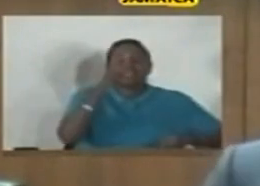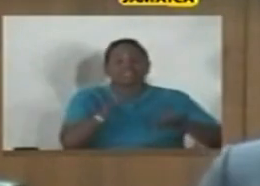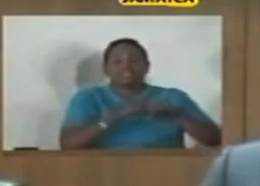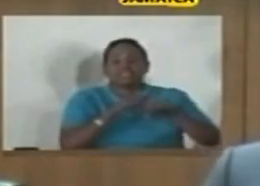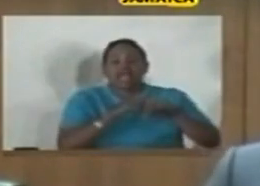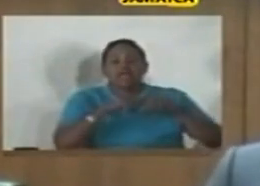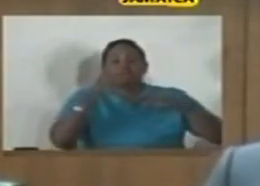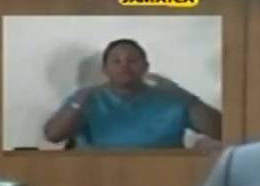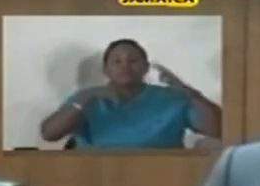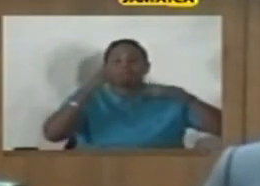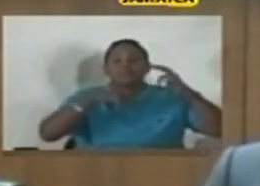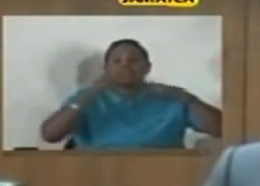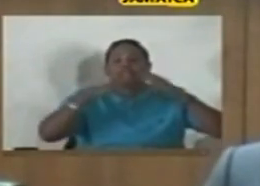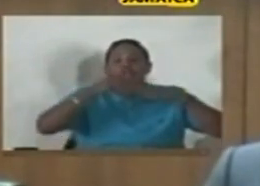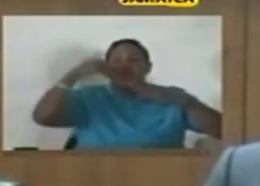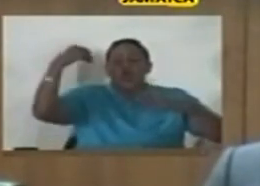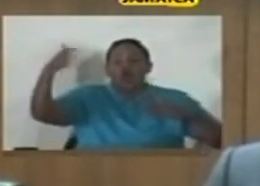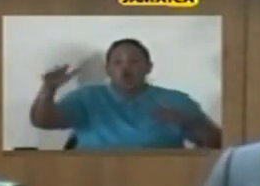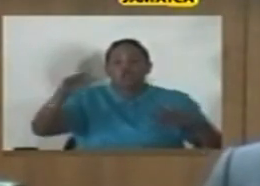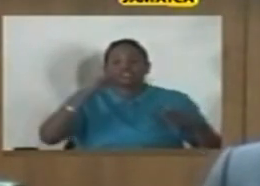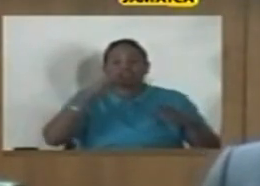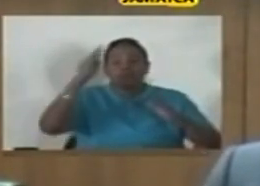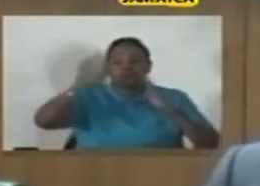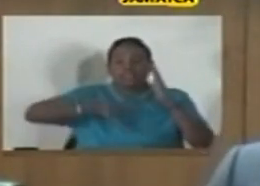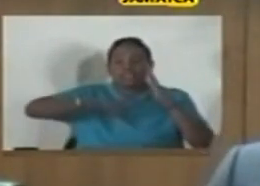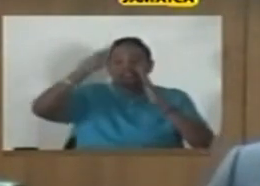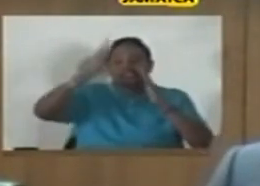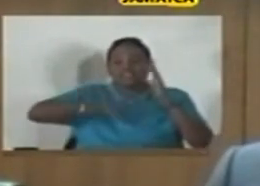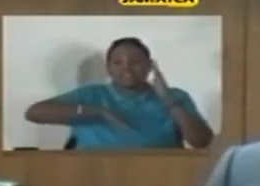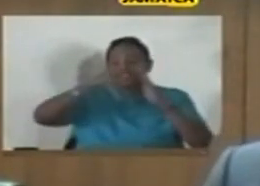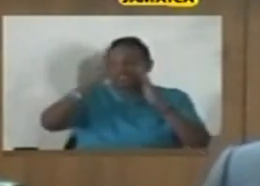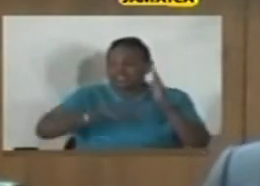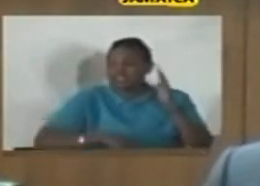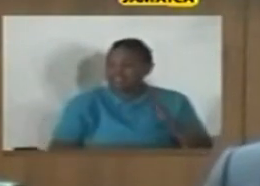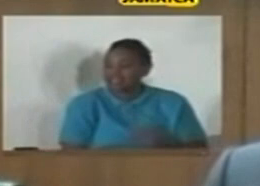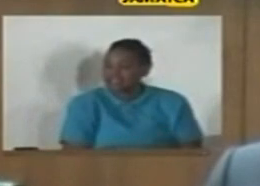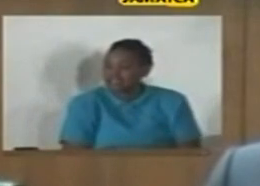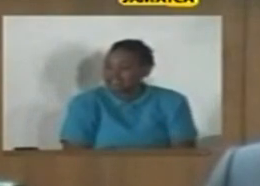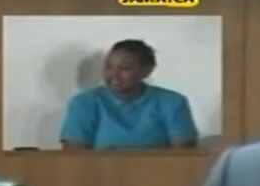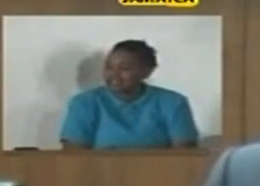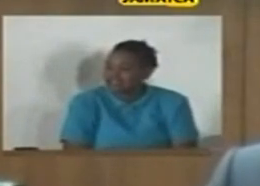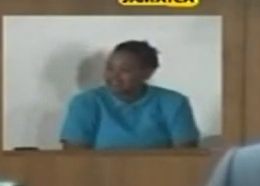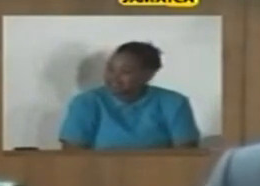time the building exterior is being painted.